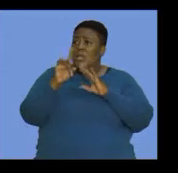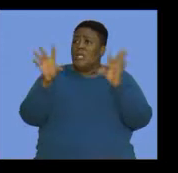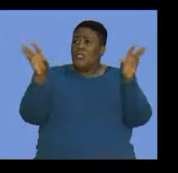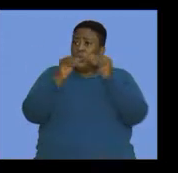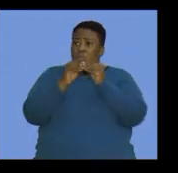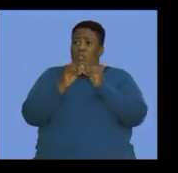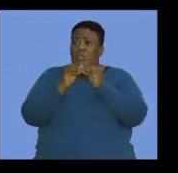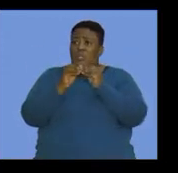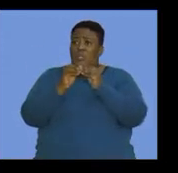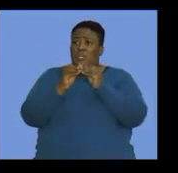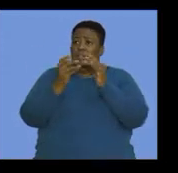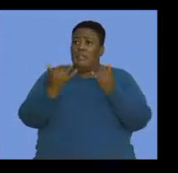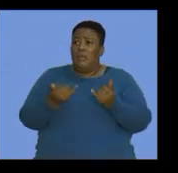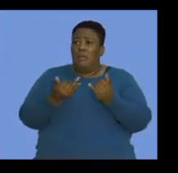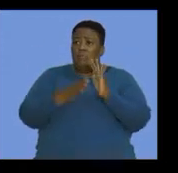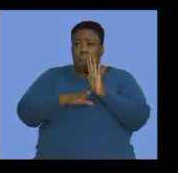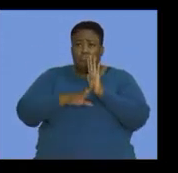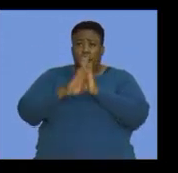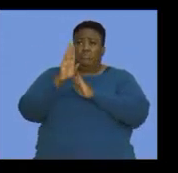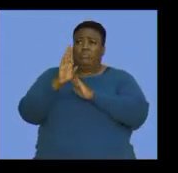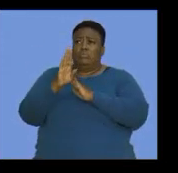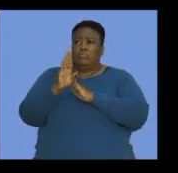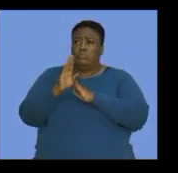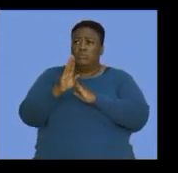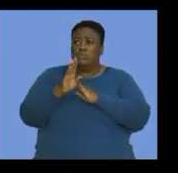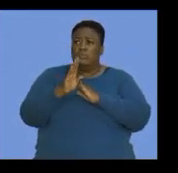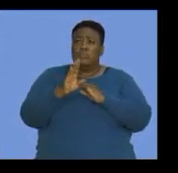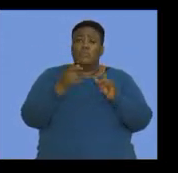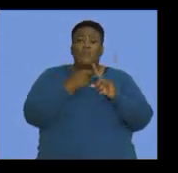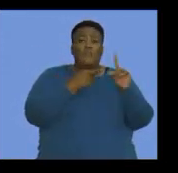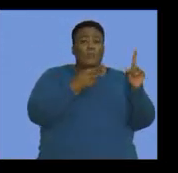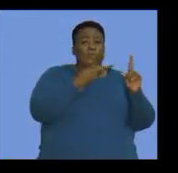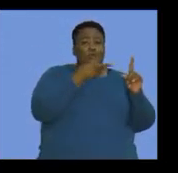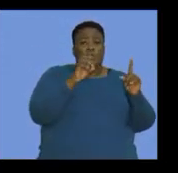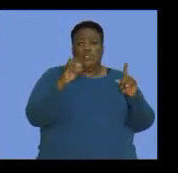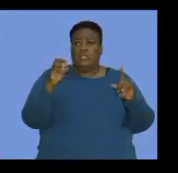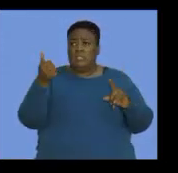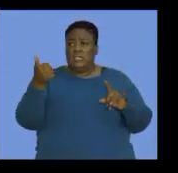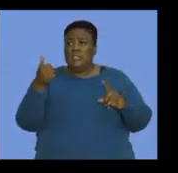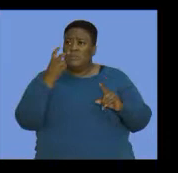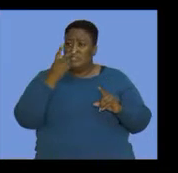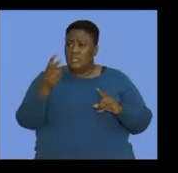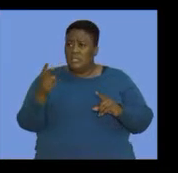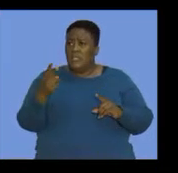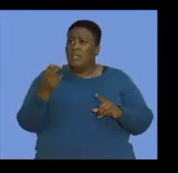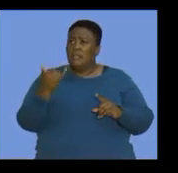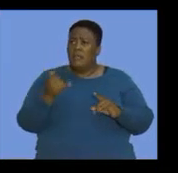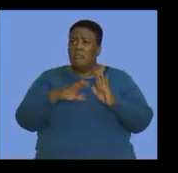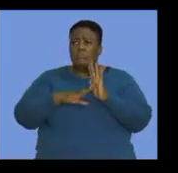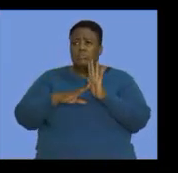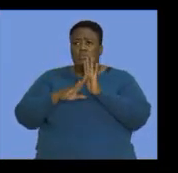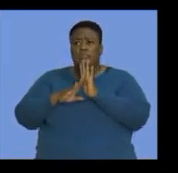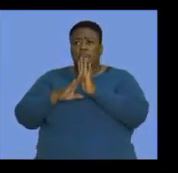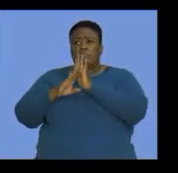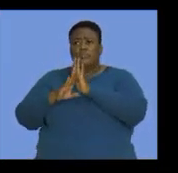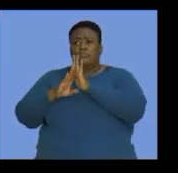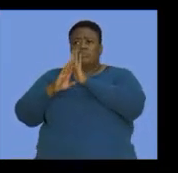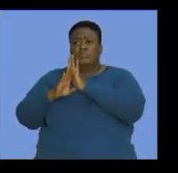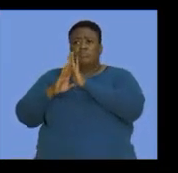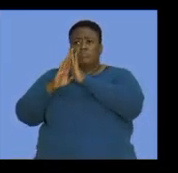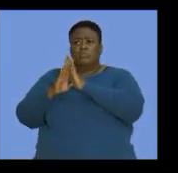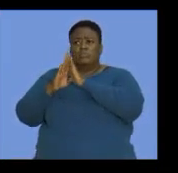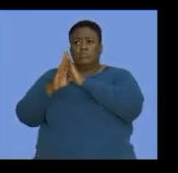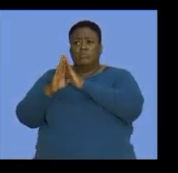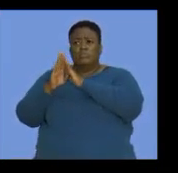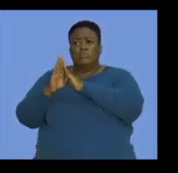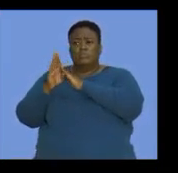have gradually increased since 2006. And we're seeing that there's been a steady increase in these numbers, and